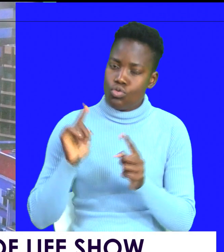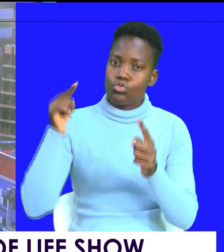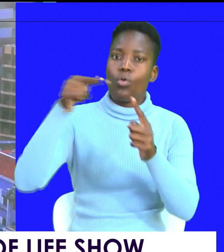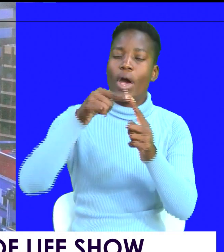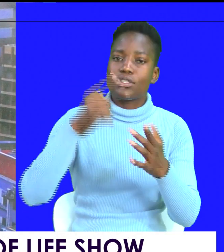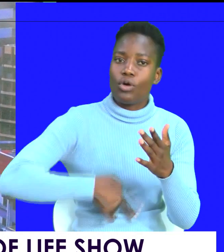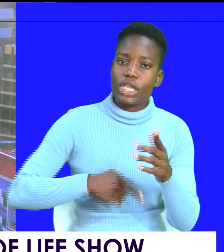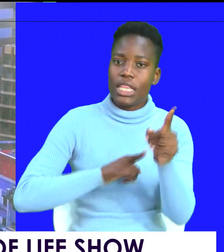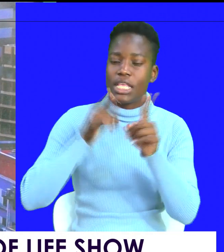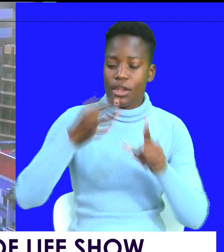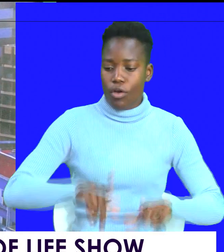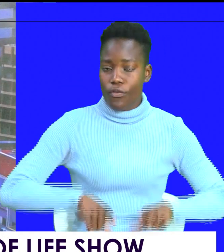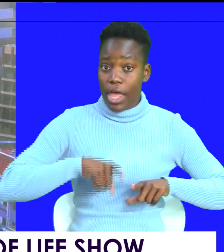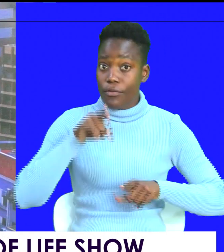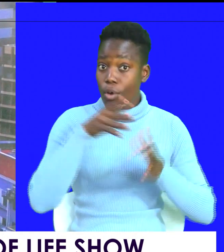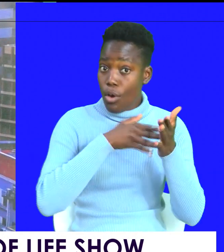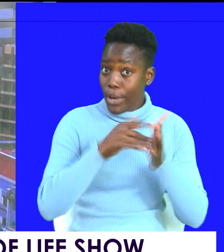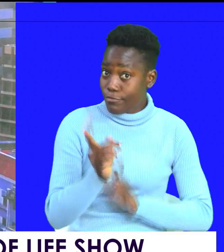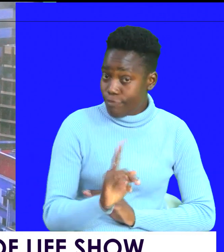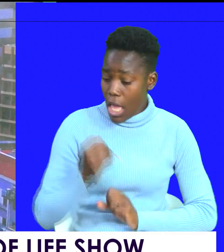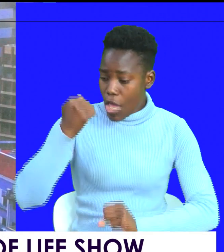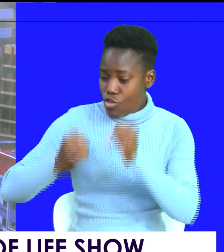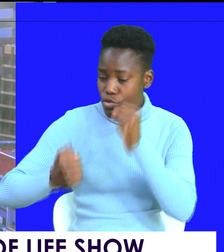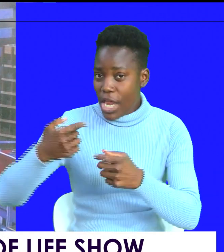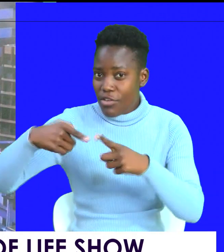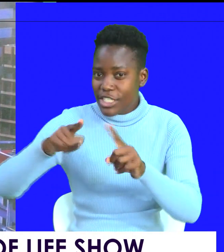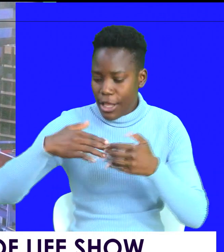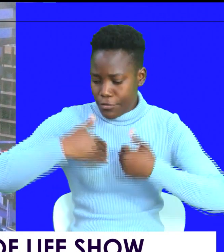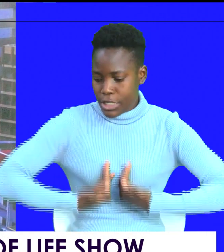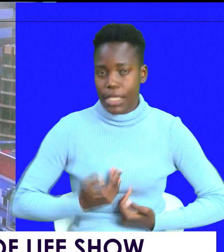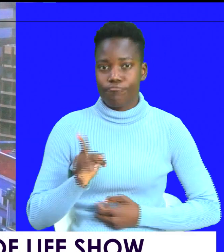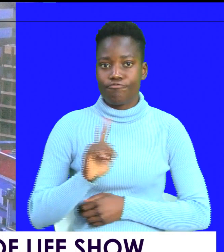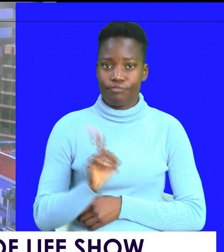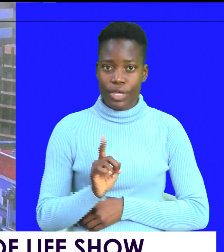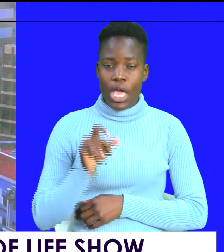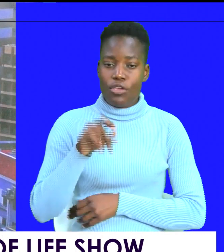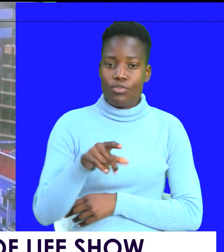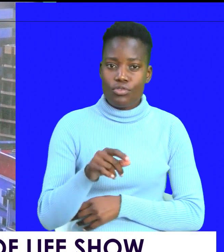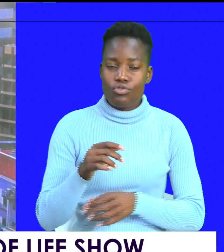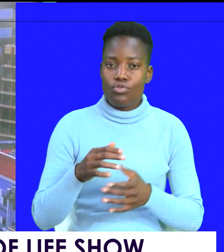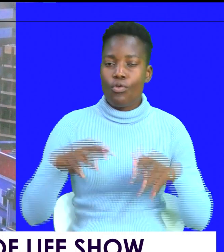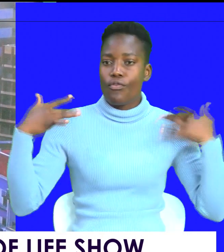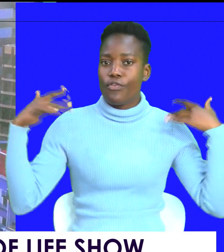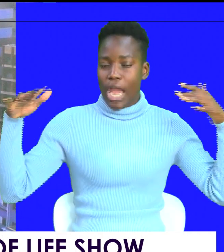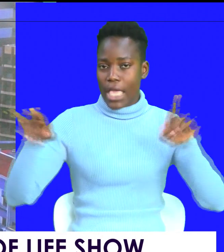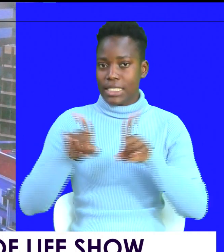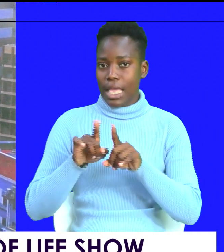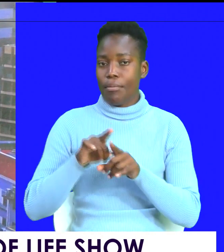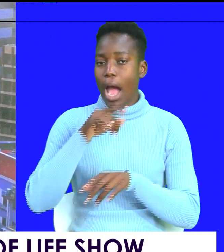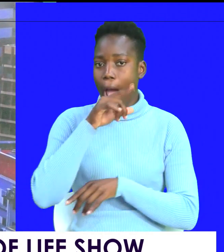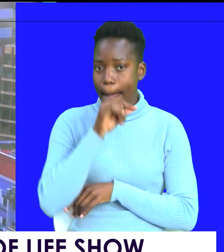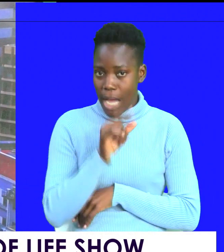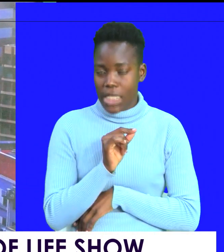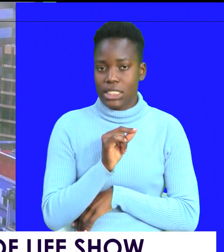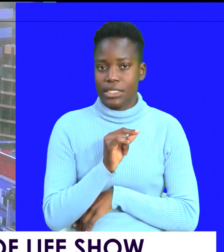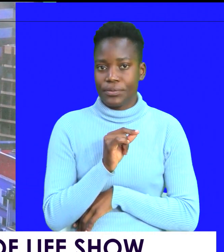life and you are not faint. You run and you are not weary. You soar up with wings like an eagle, soaring above